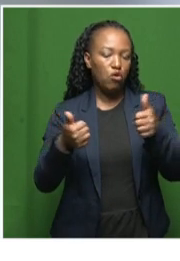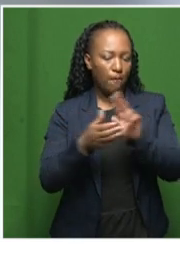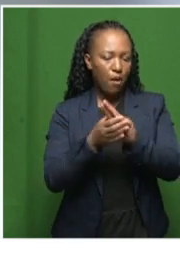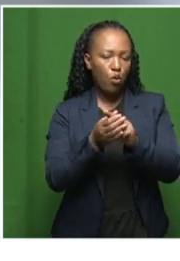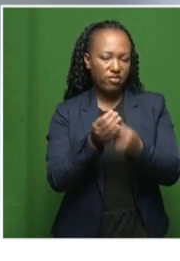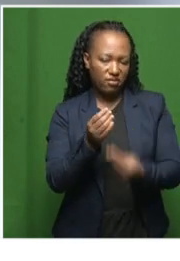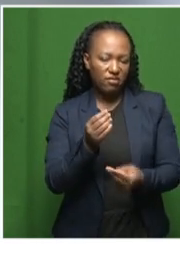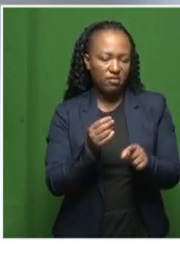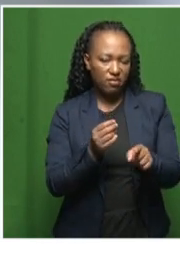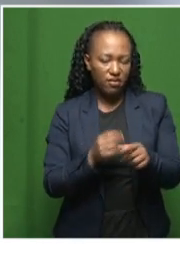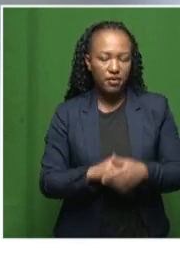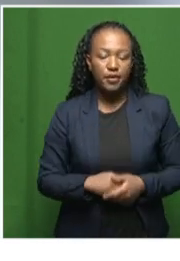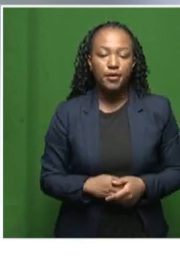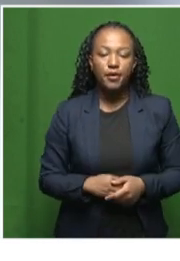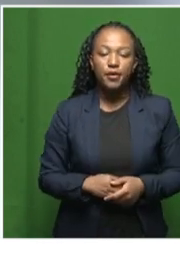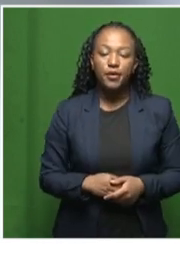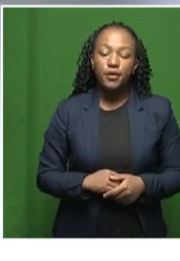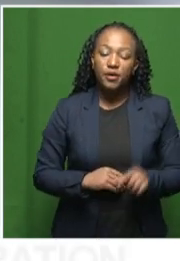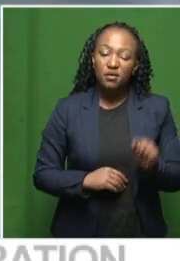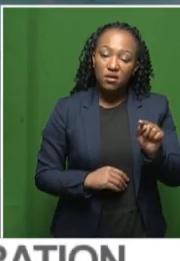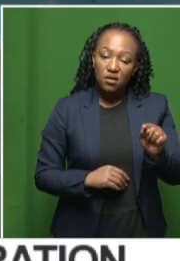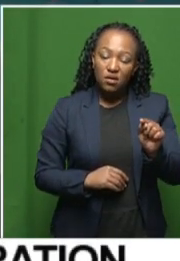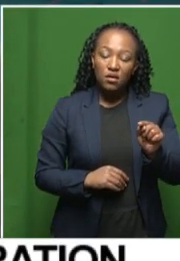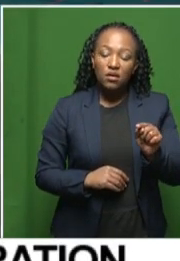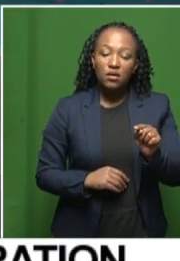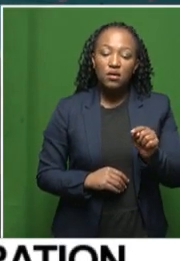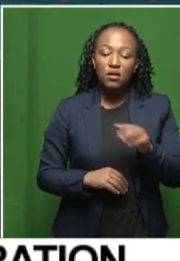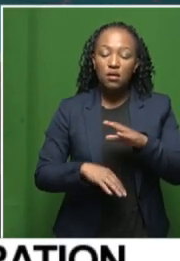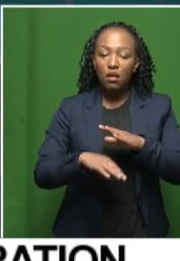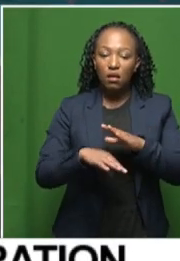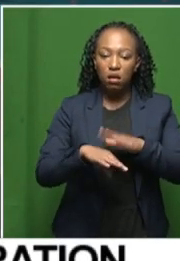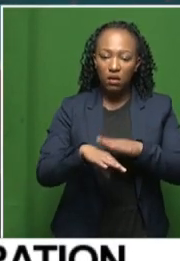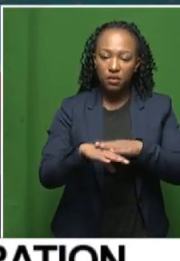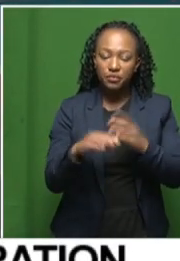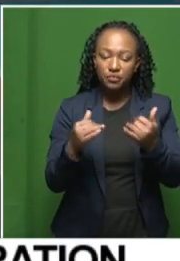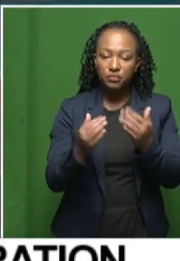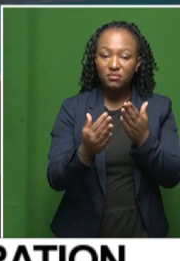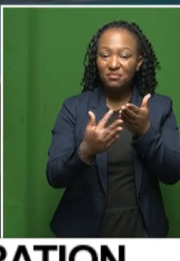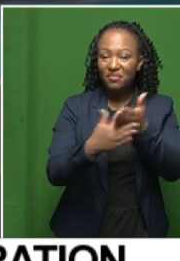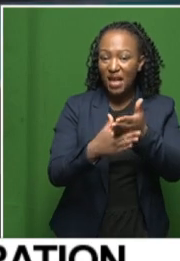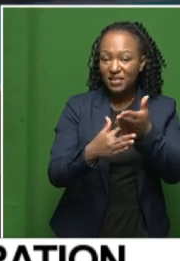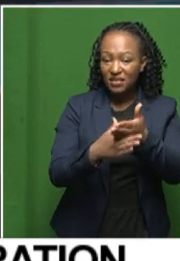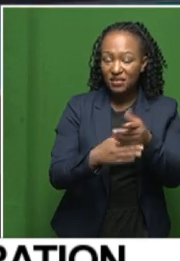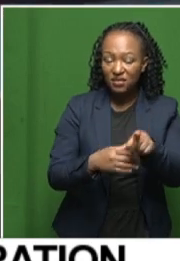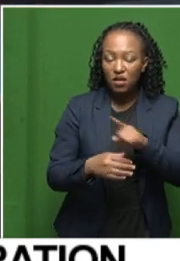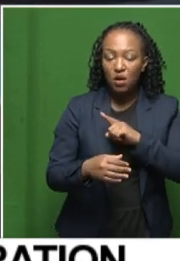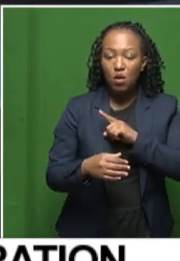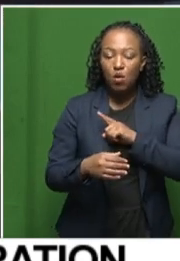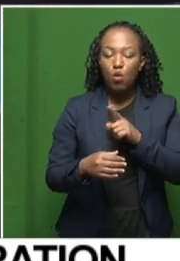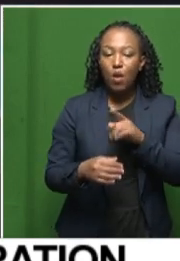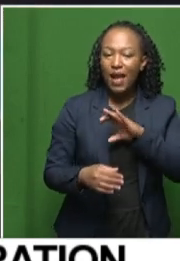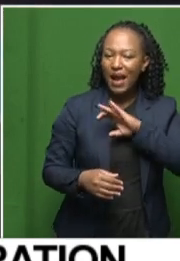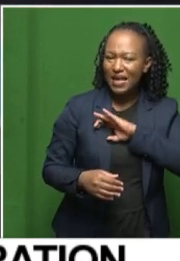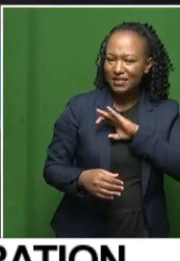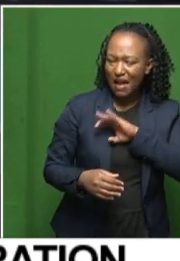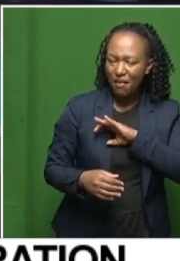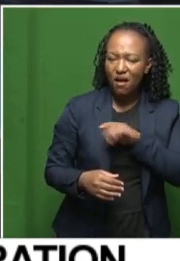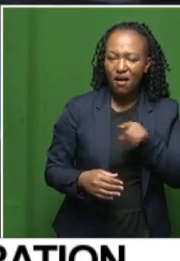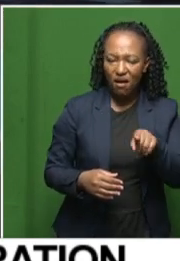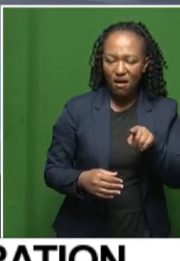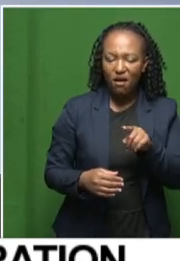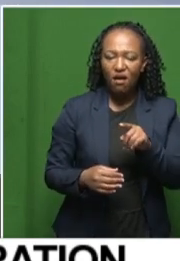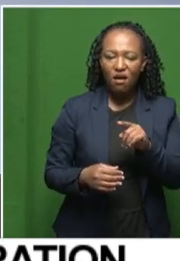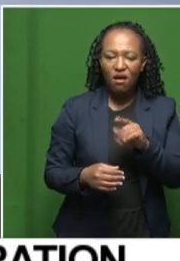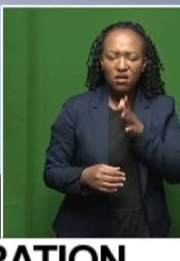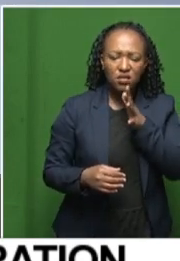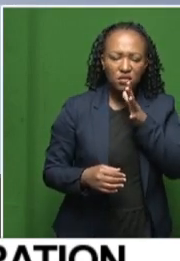worlds. This will ultimately then result in cheap access to capital and a large customer base, because that is what the utility